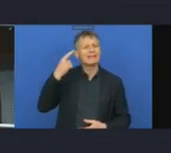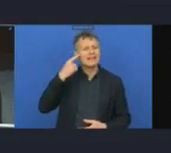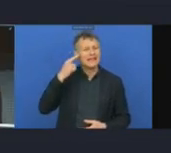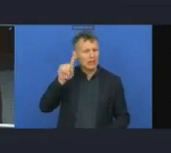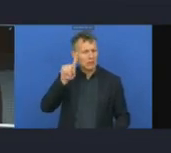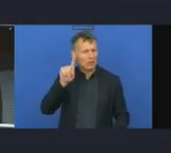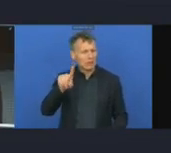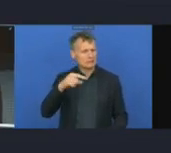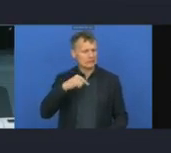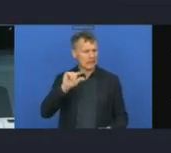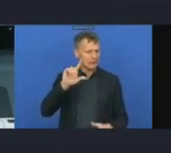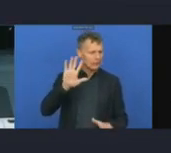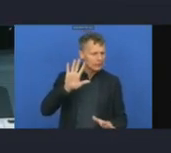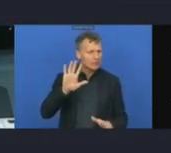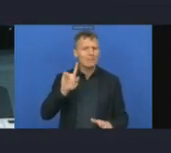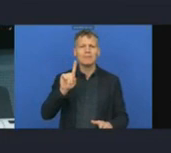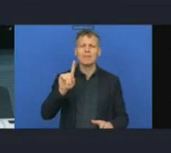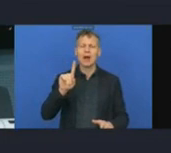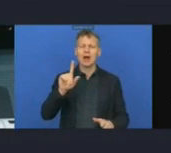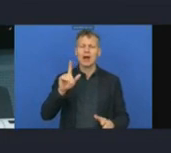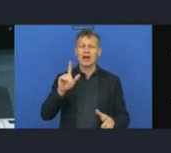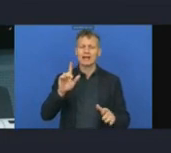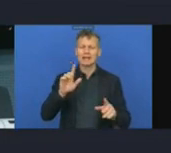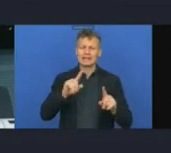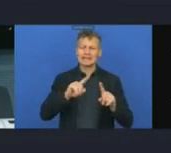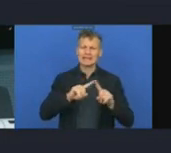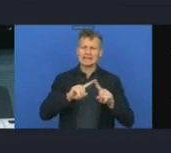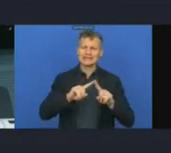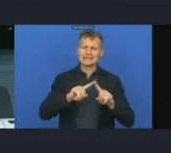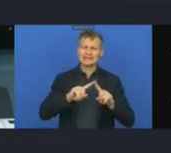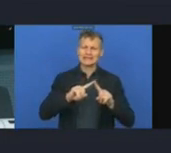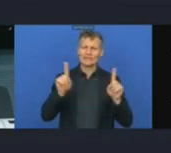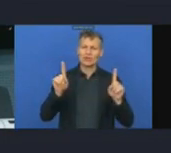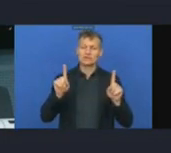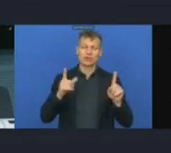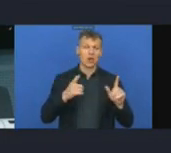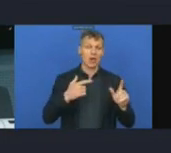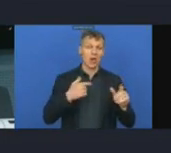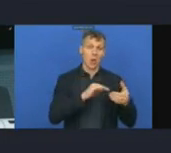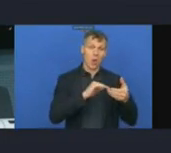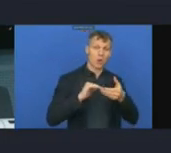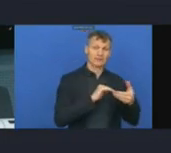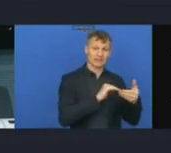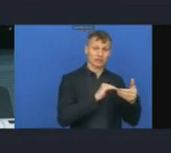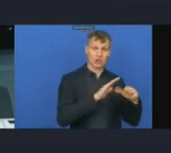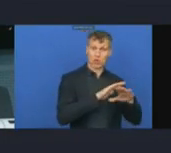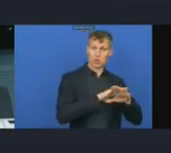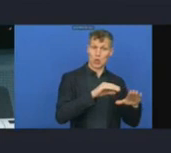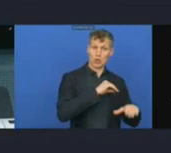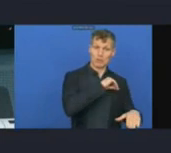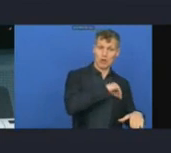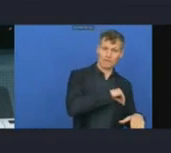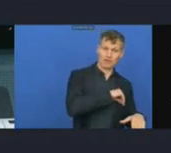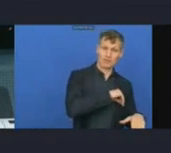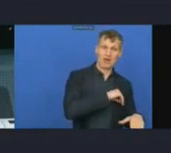understood, it means there is no difference between not-for-profit and the other action. So all organizations, there